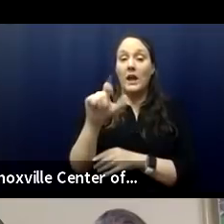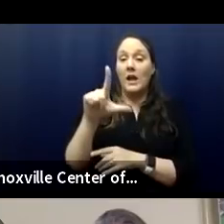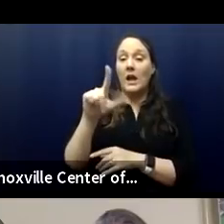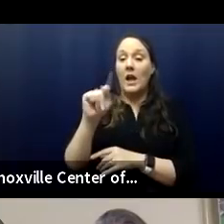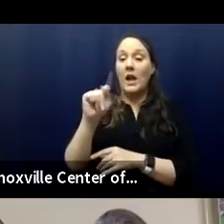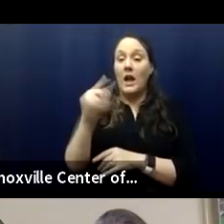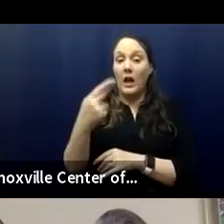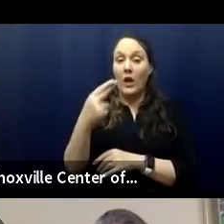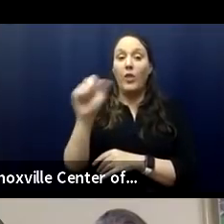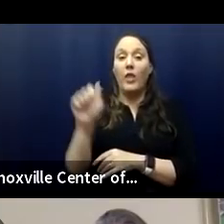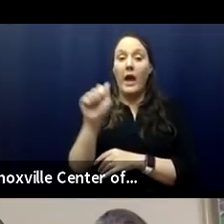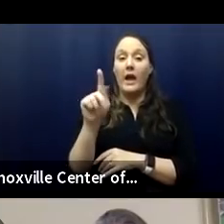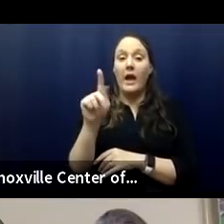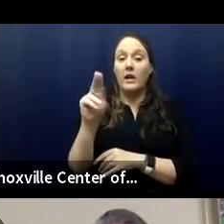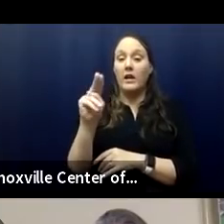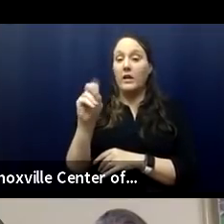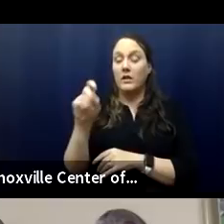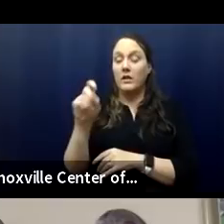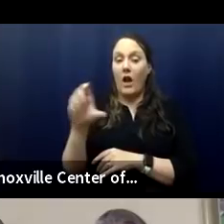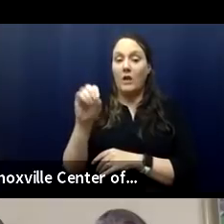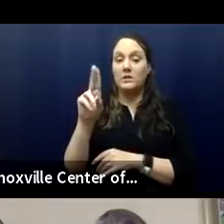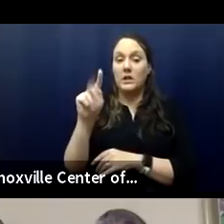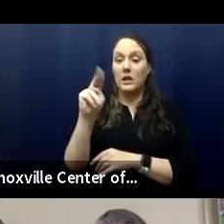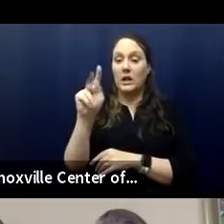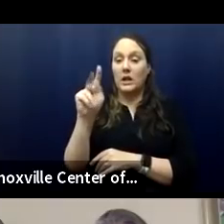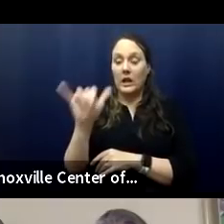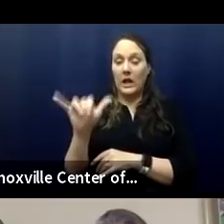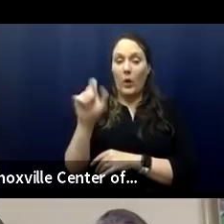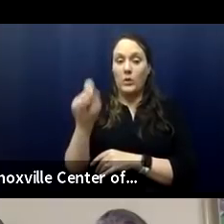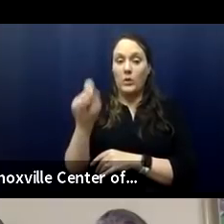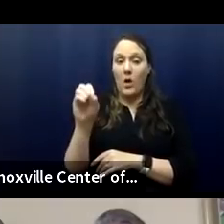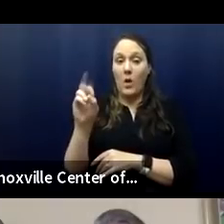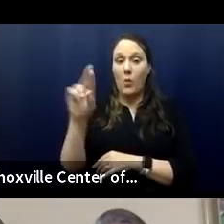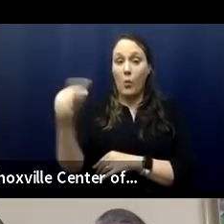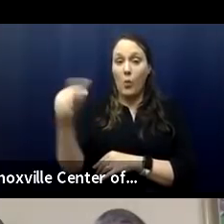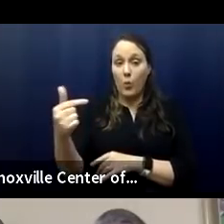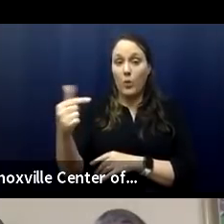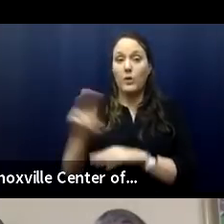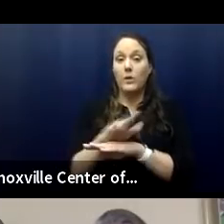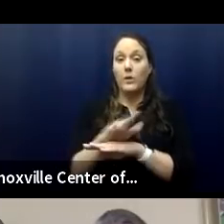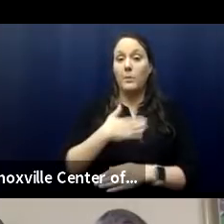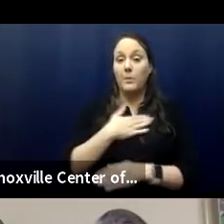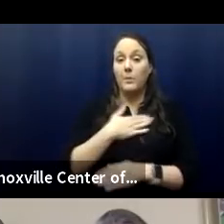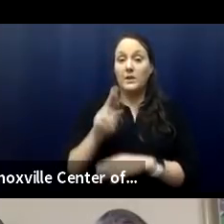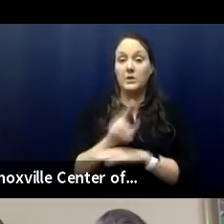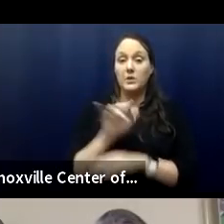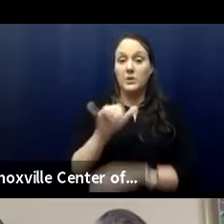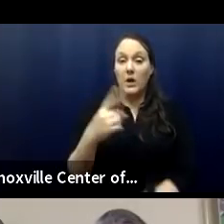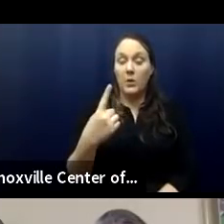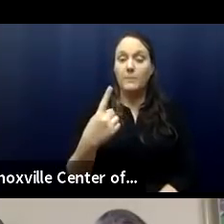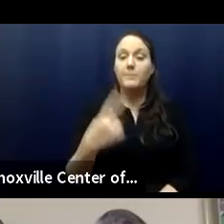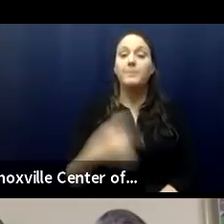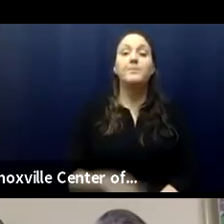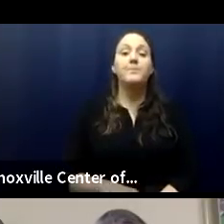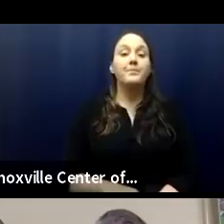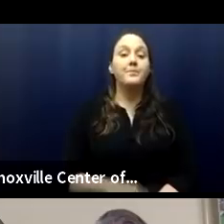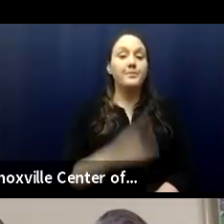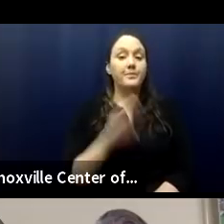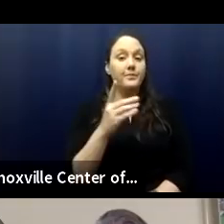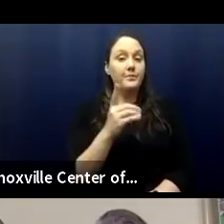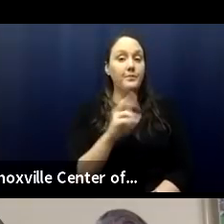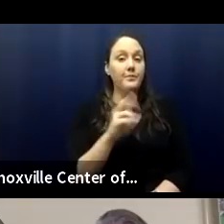health@knoxcounty.org, health@knoxcounty.org. So please use that one. No, I'm sorry. There is actually a